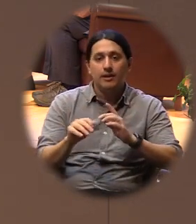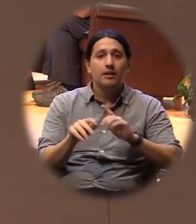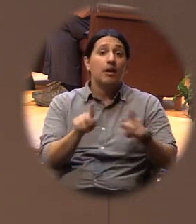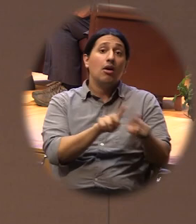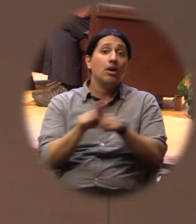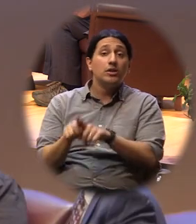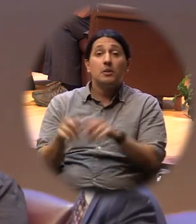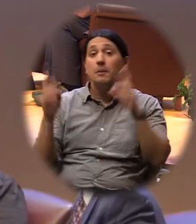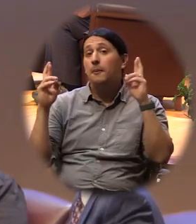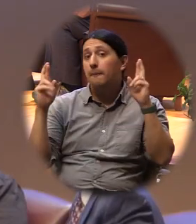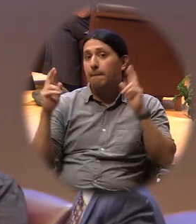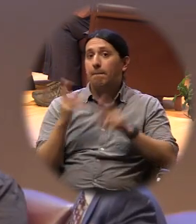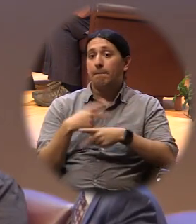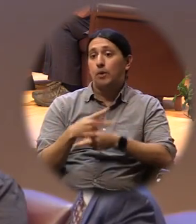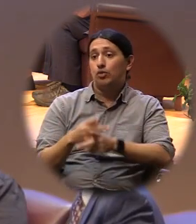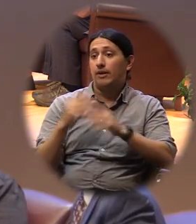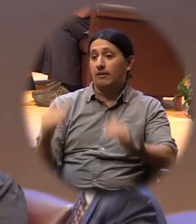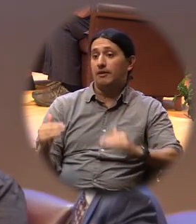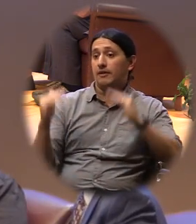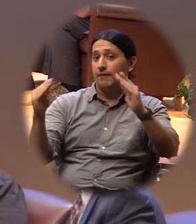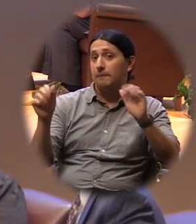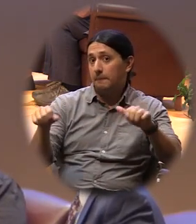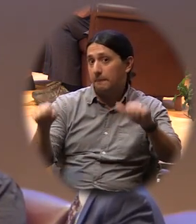is exciting to me.